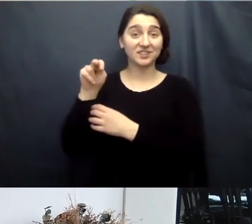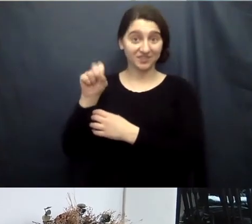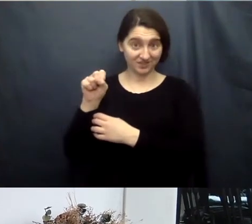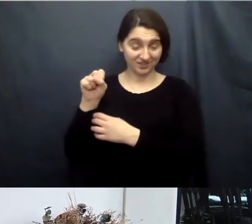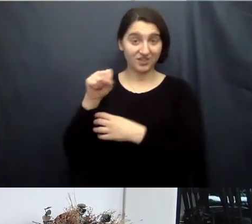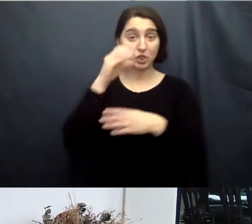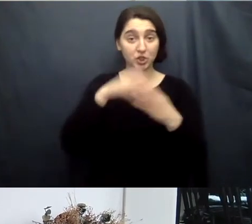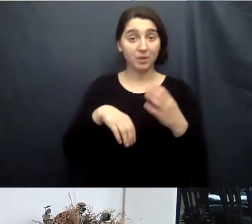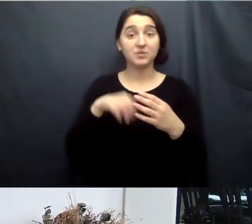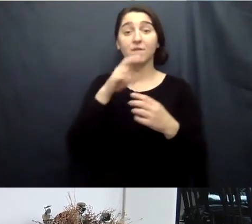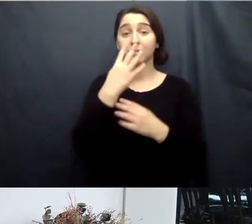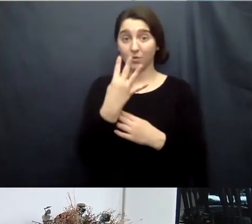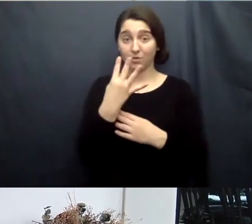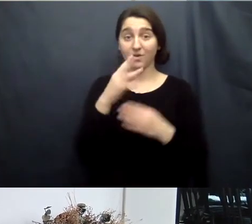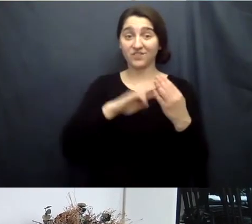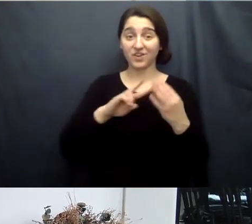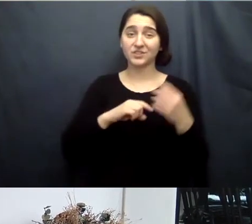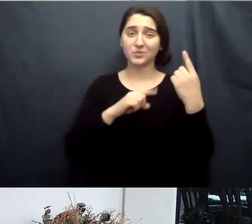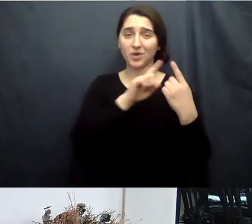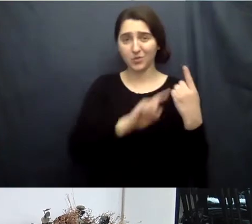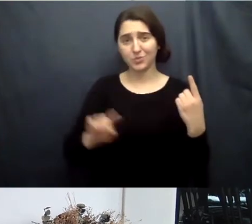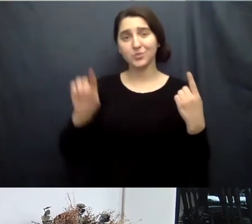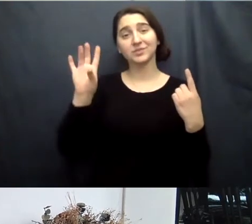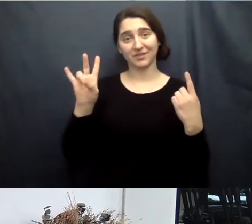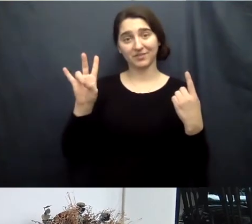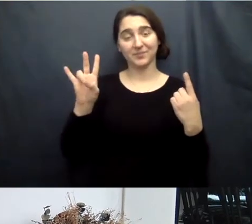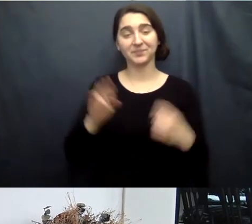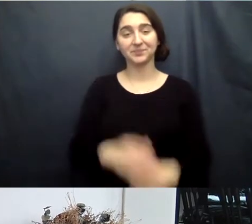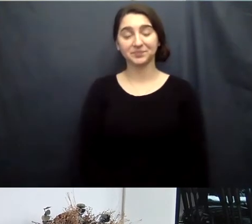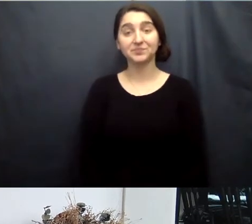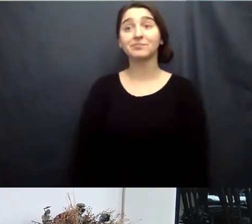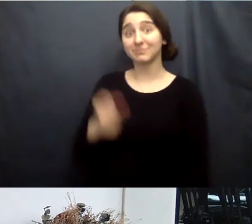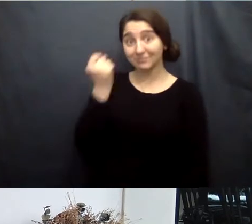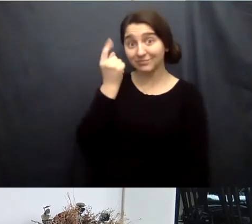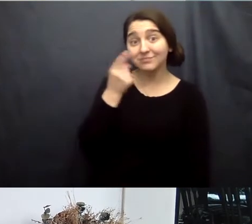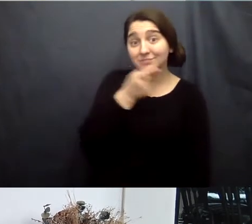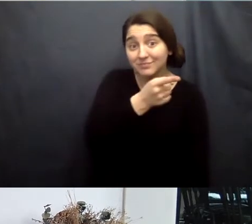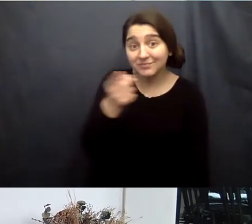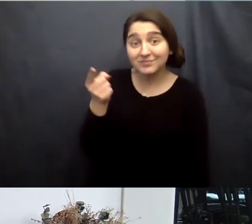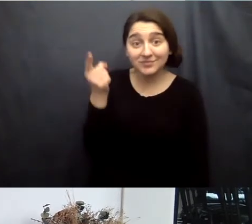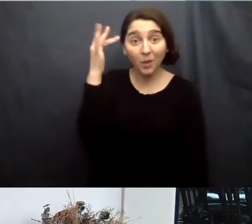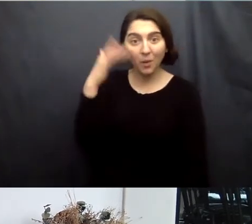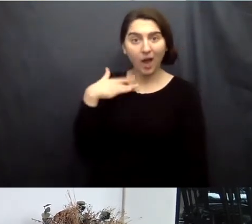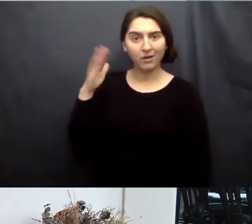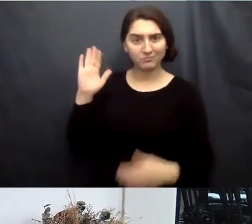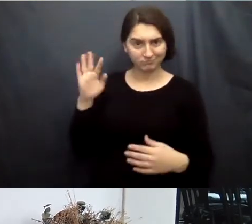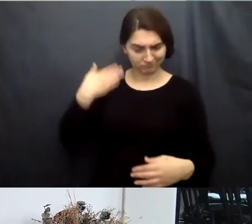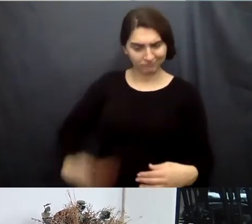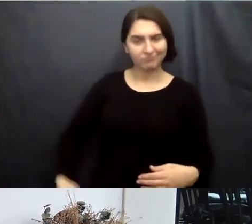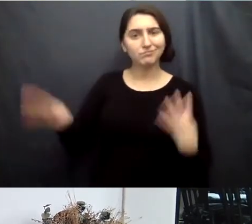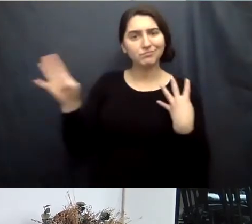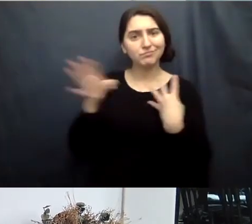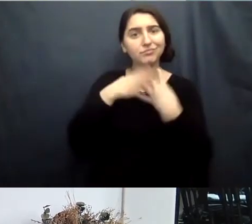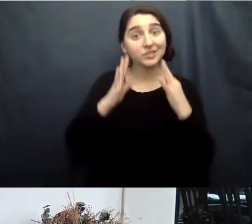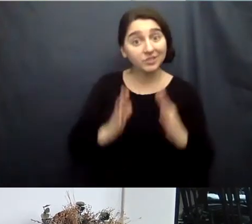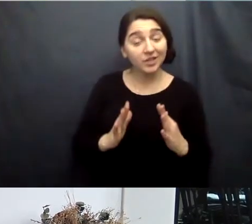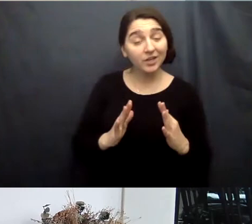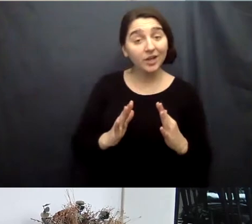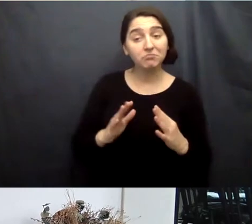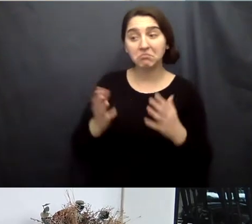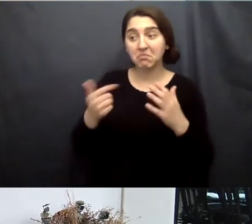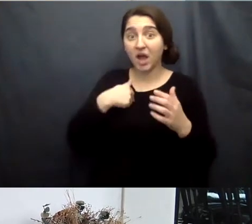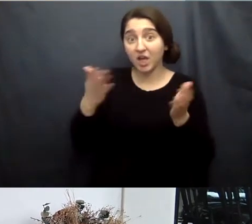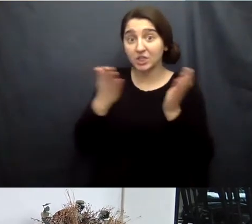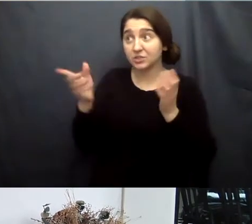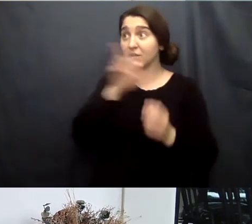verses 1 through 7. I urge you, then, I who am a prisoner, because I serve the Lord, live a